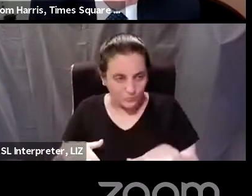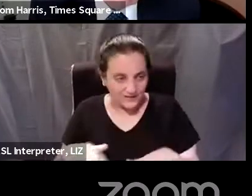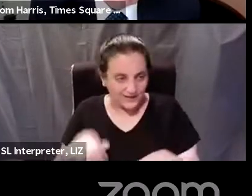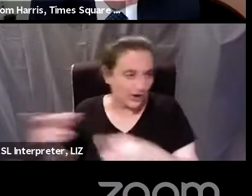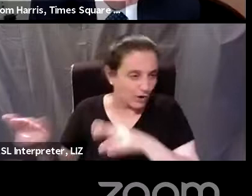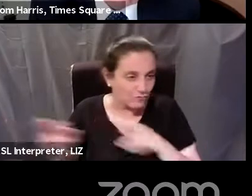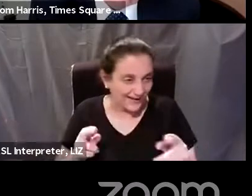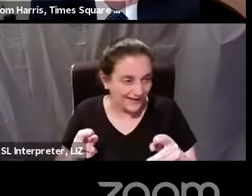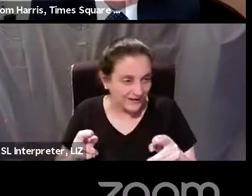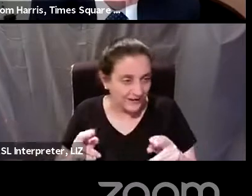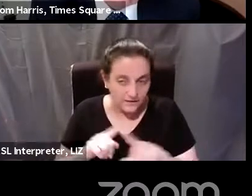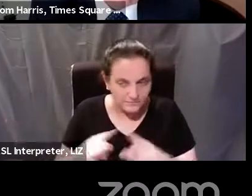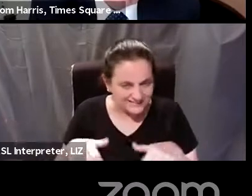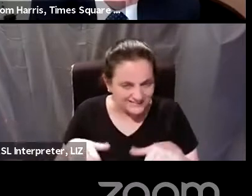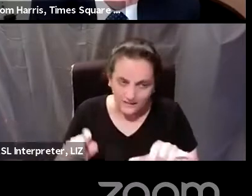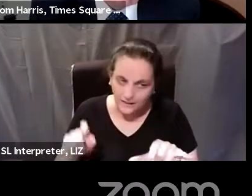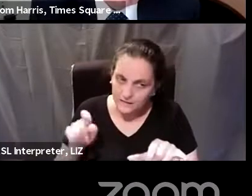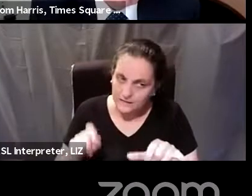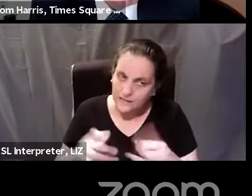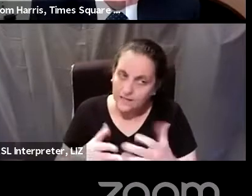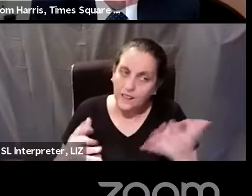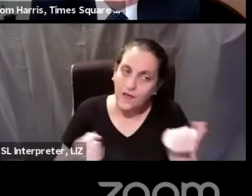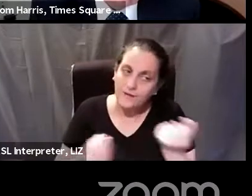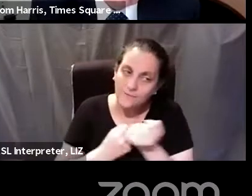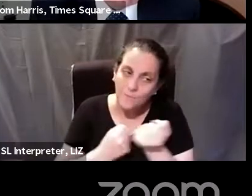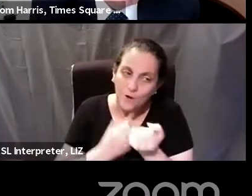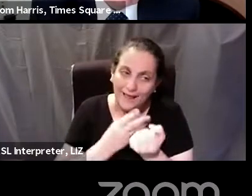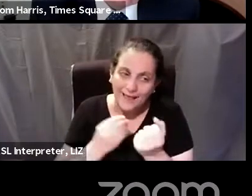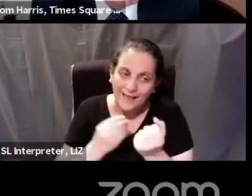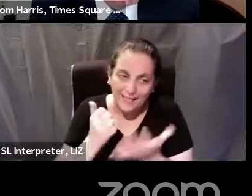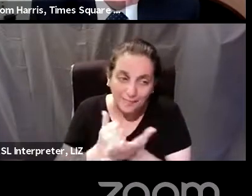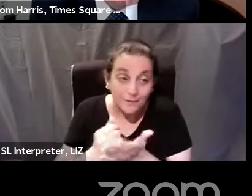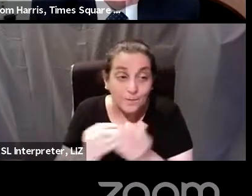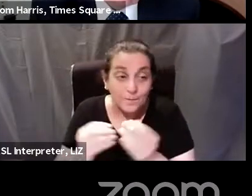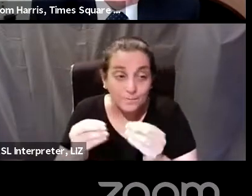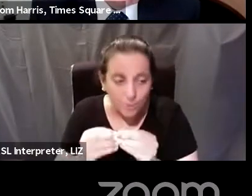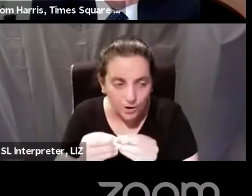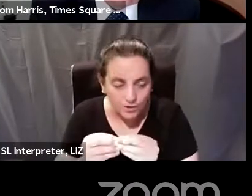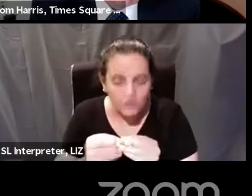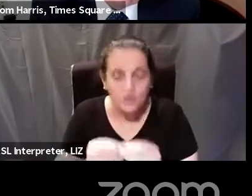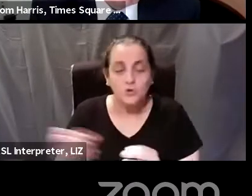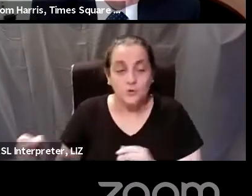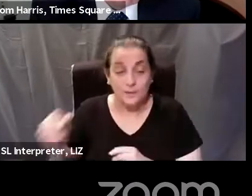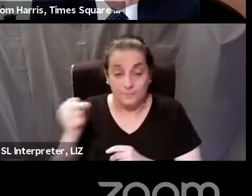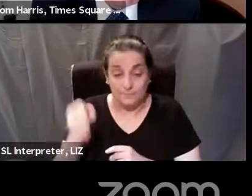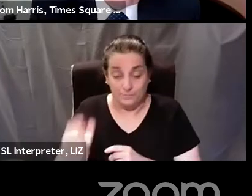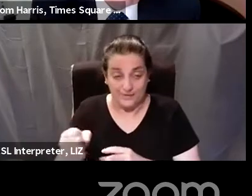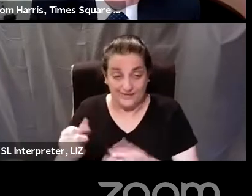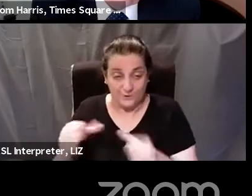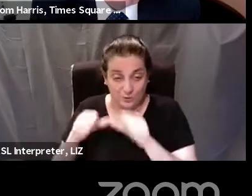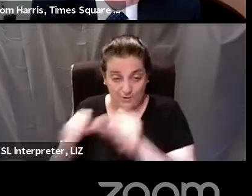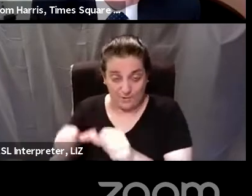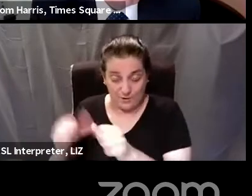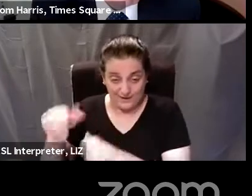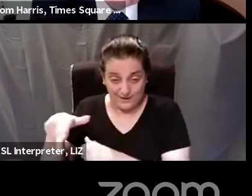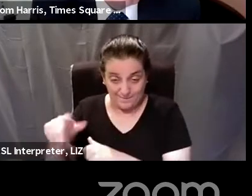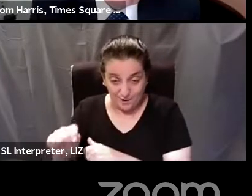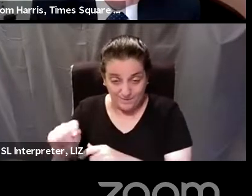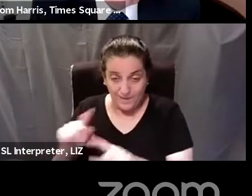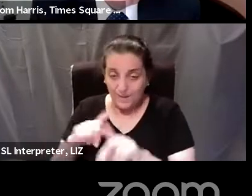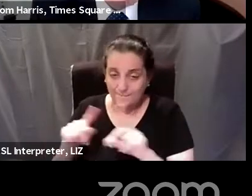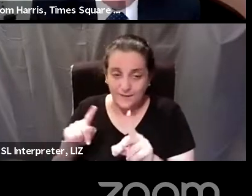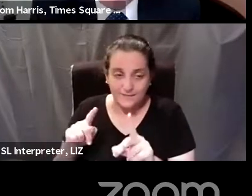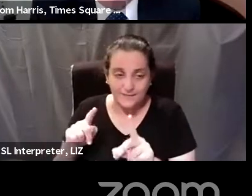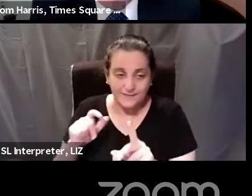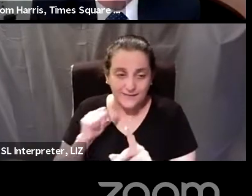still often need a lot of help. And there are a lot of people who kind of get moved to a permanent apartment and because they don't